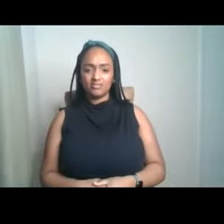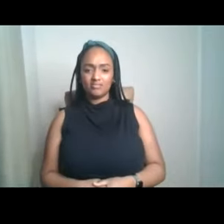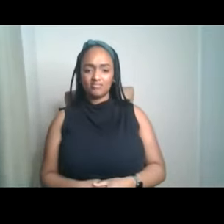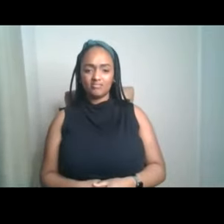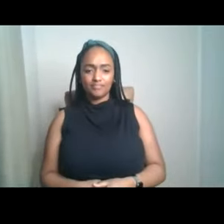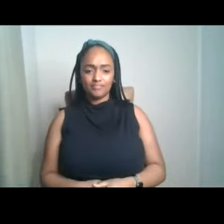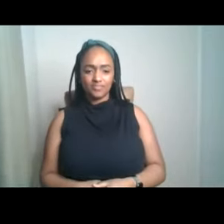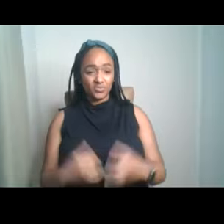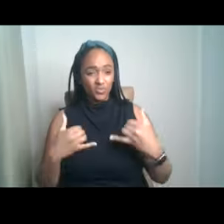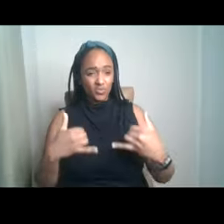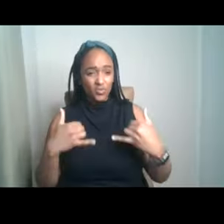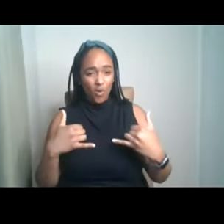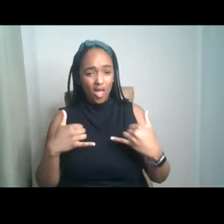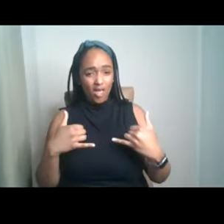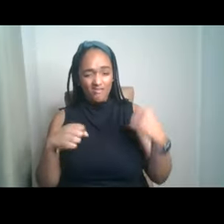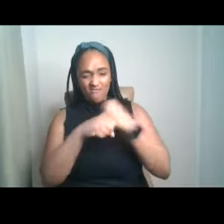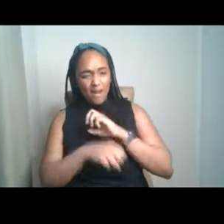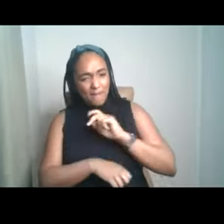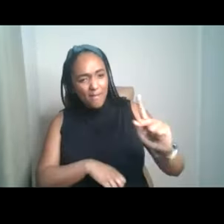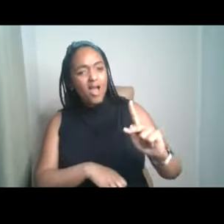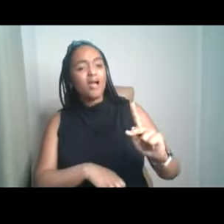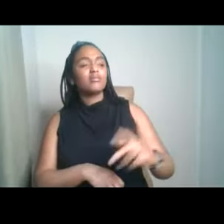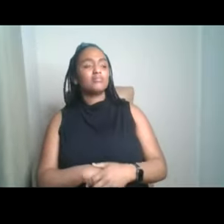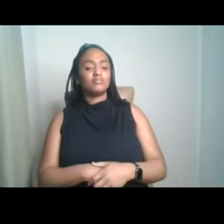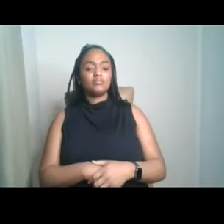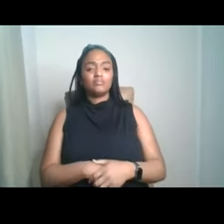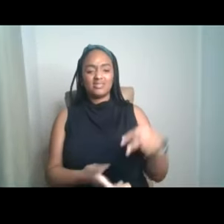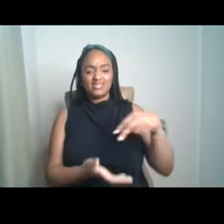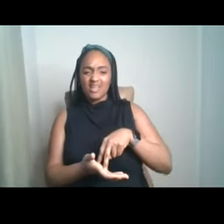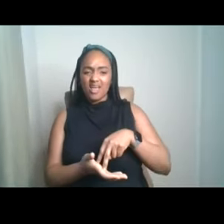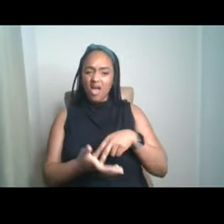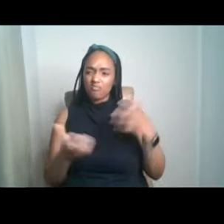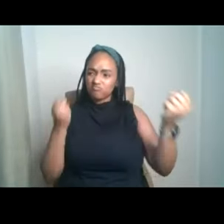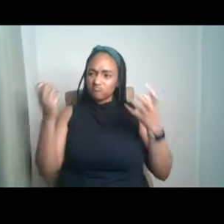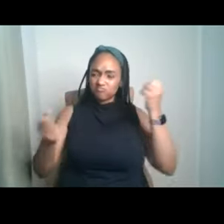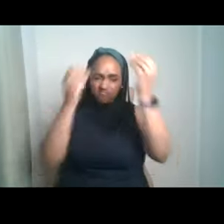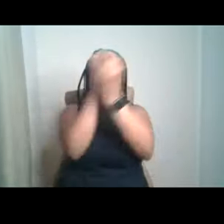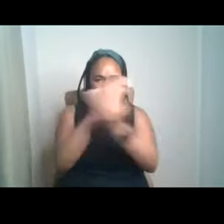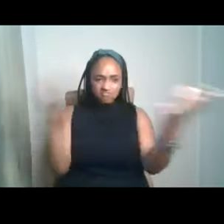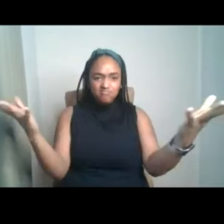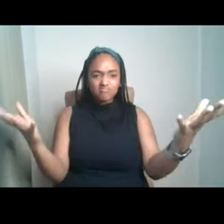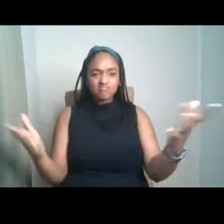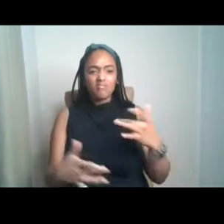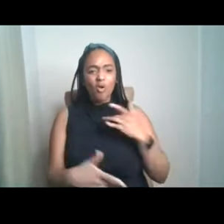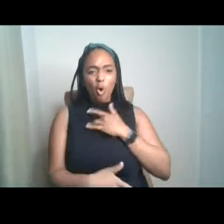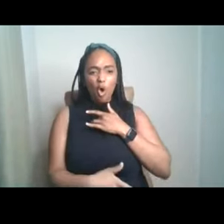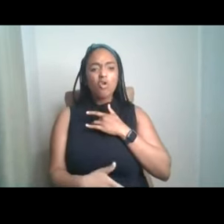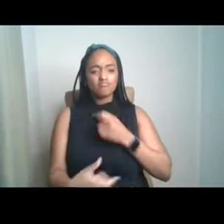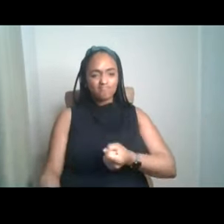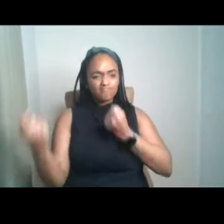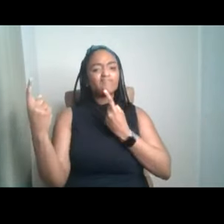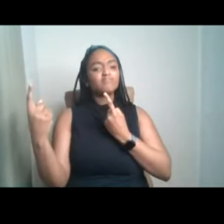present. It's time to fight back, stand up, stand out. Do everything but stand down. Have heart, play your part, do what you can